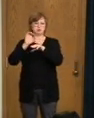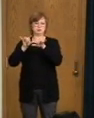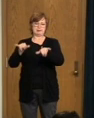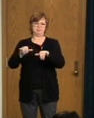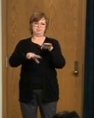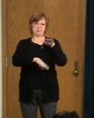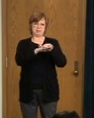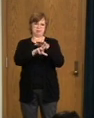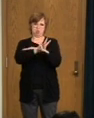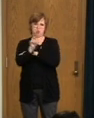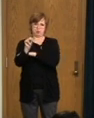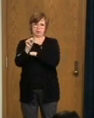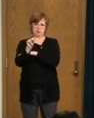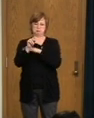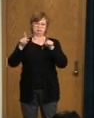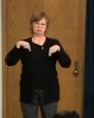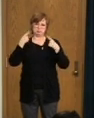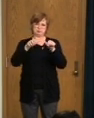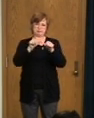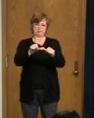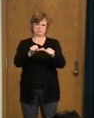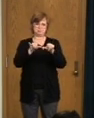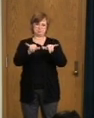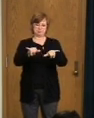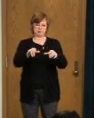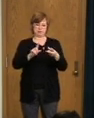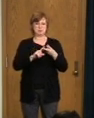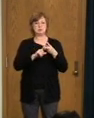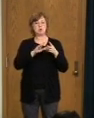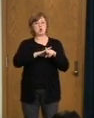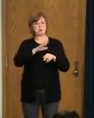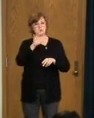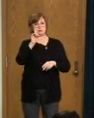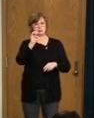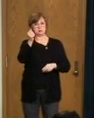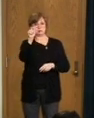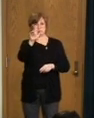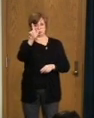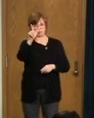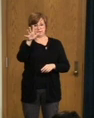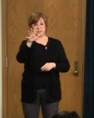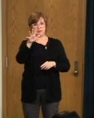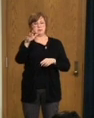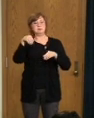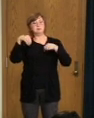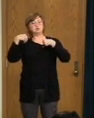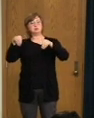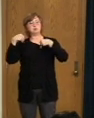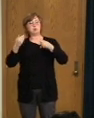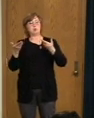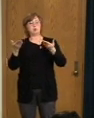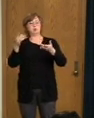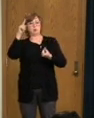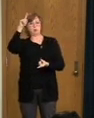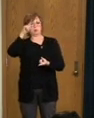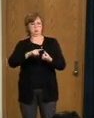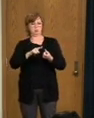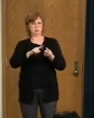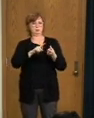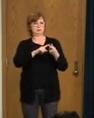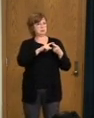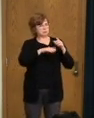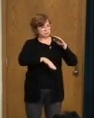Effective on December the 25th, retail services must reduce their capacity, this includes customers and